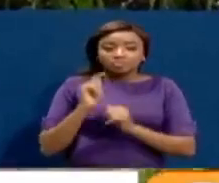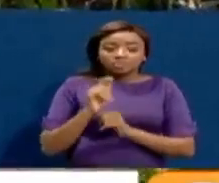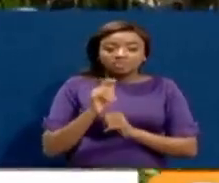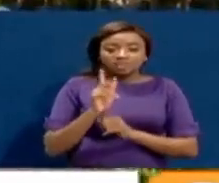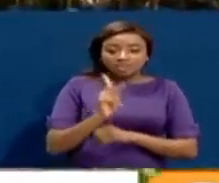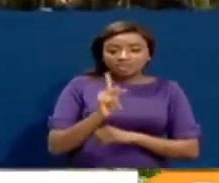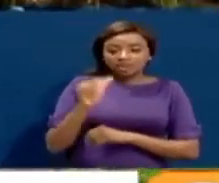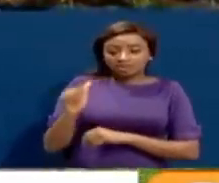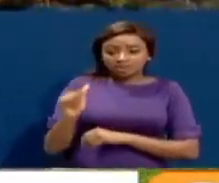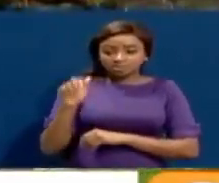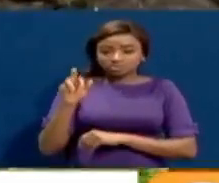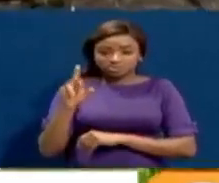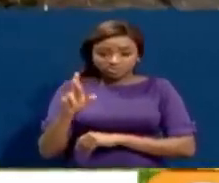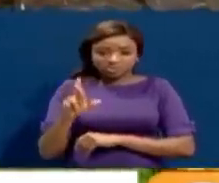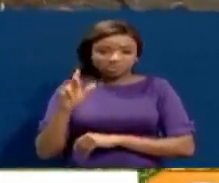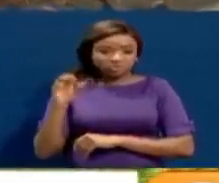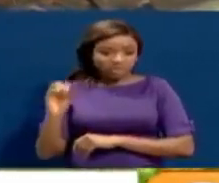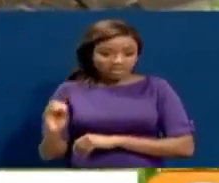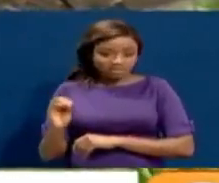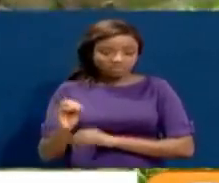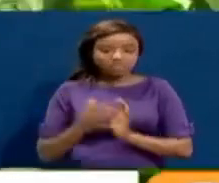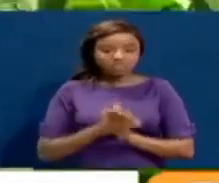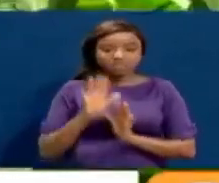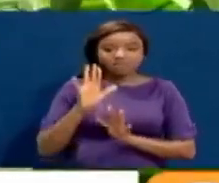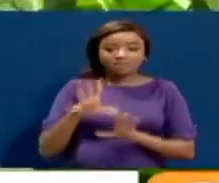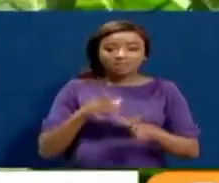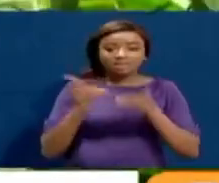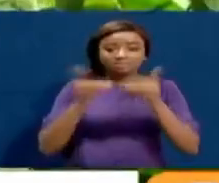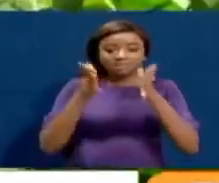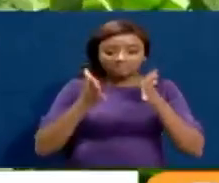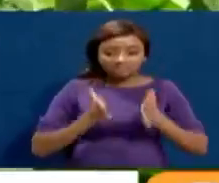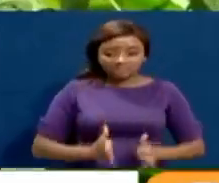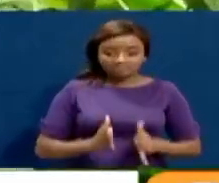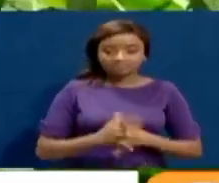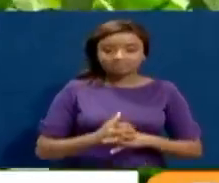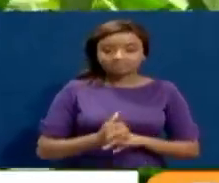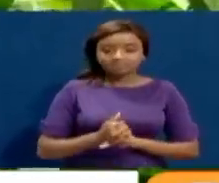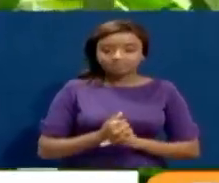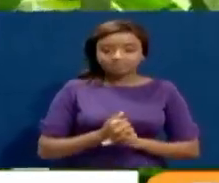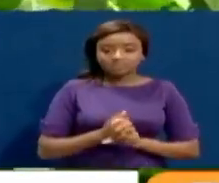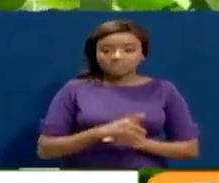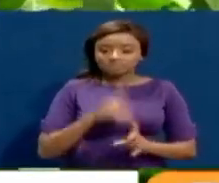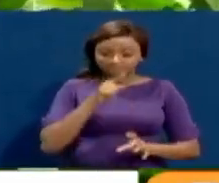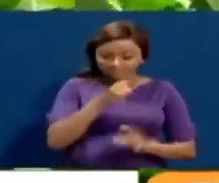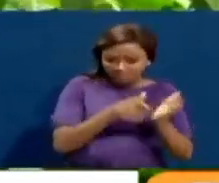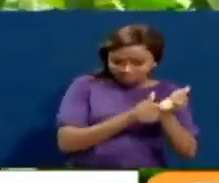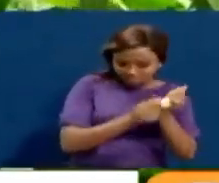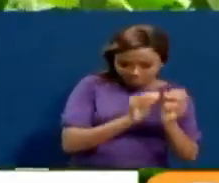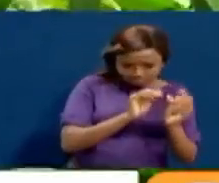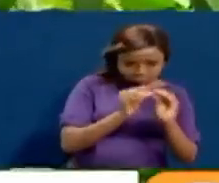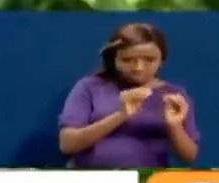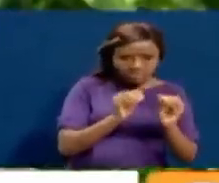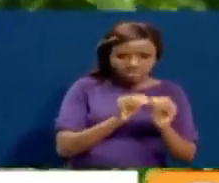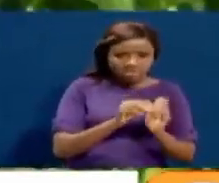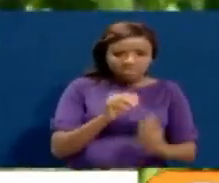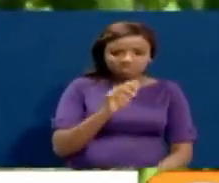Livestock Research Organization, KALRO, Director General Eliud Kerige lauded the genetically modified maize as a